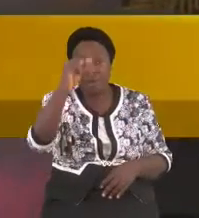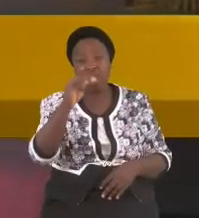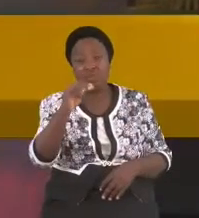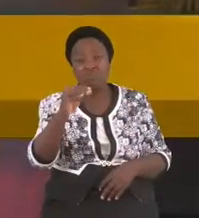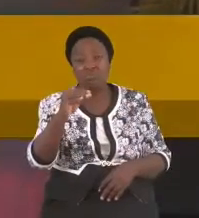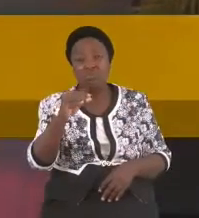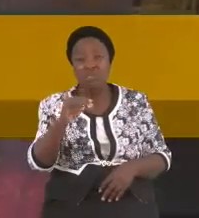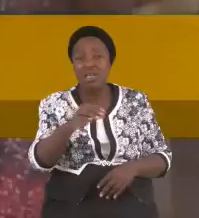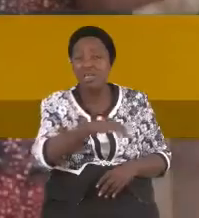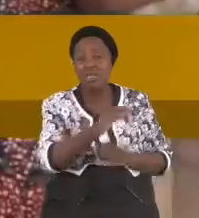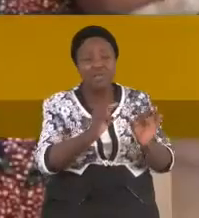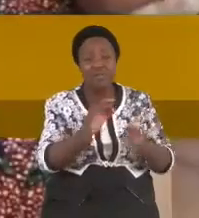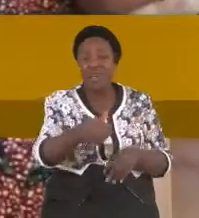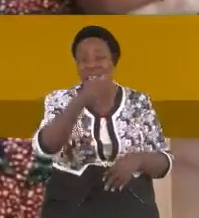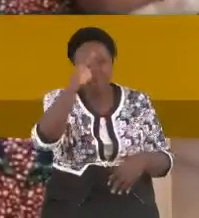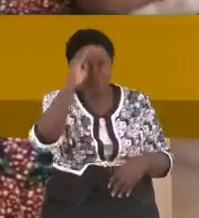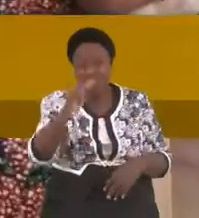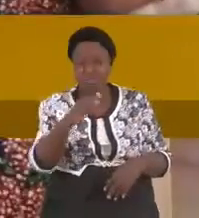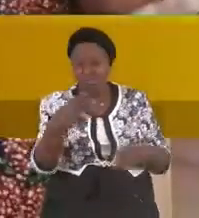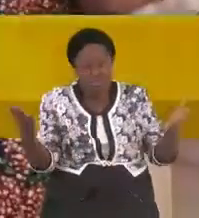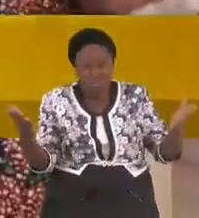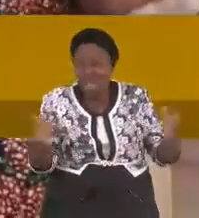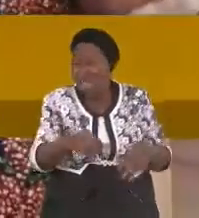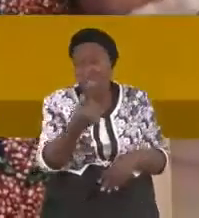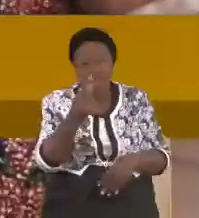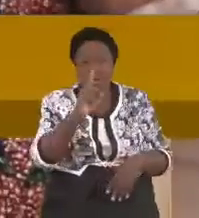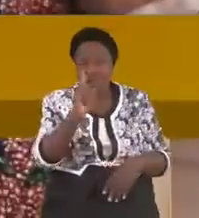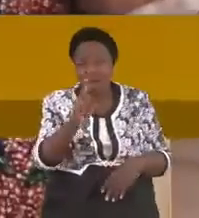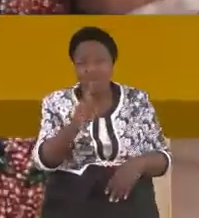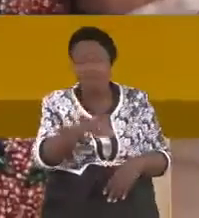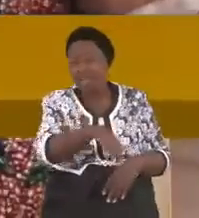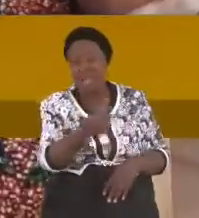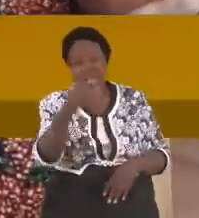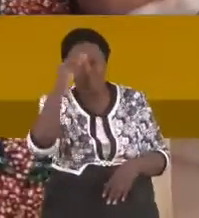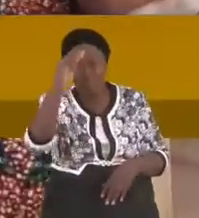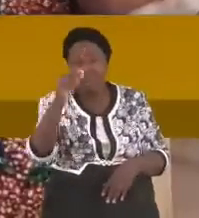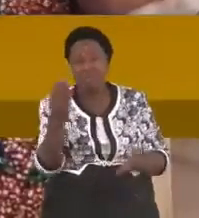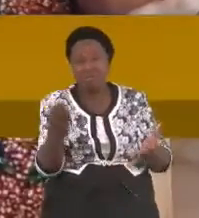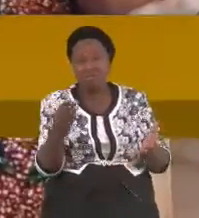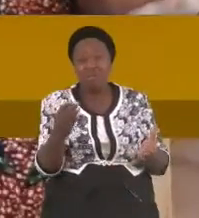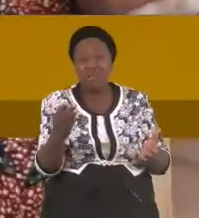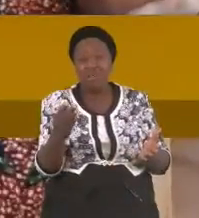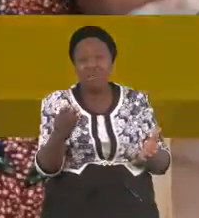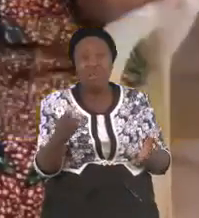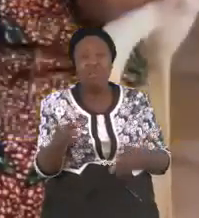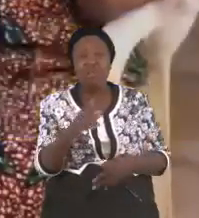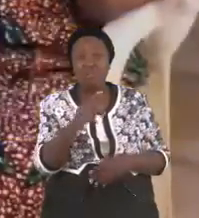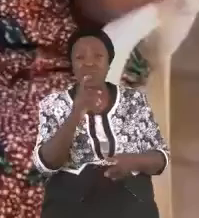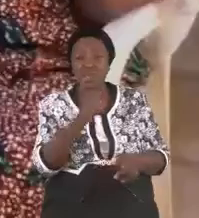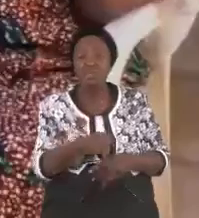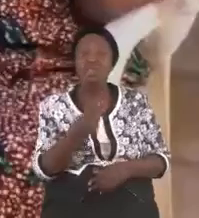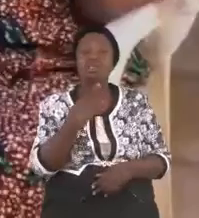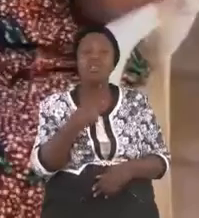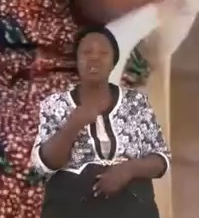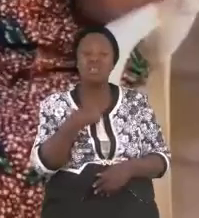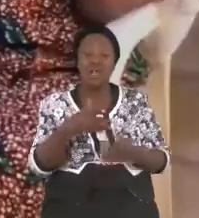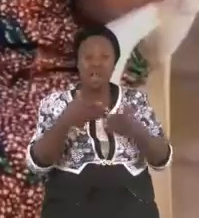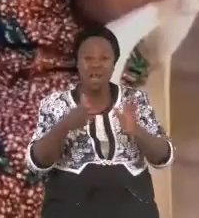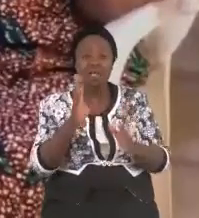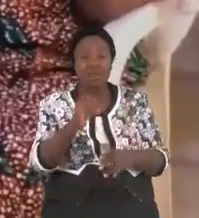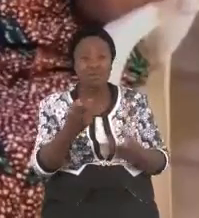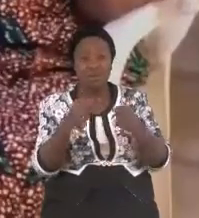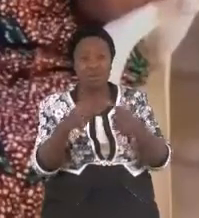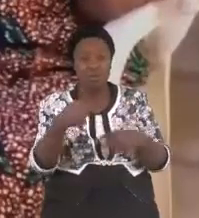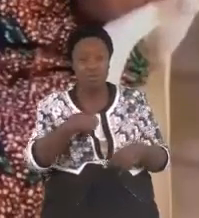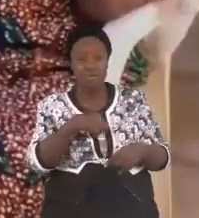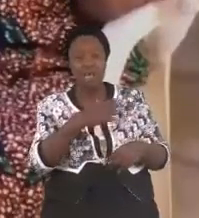any man no discrimination if any man it says let him come unto me and drink and